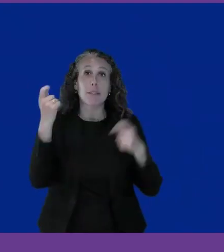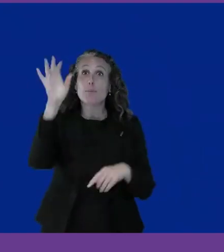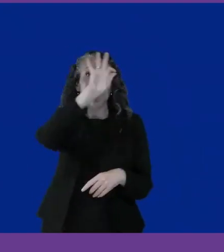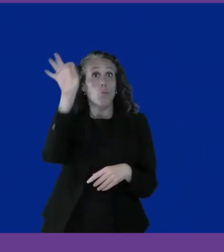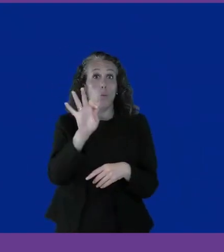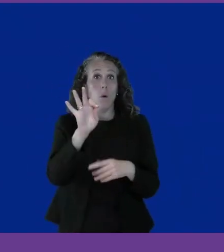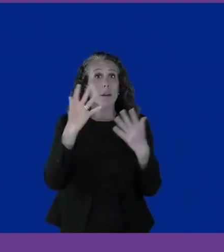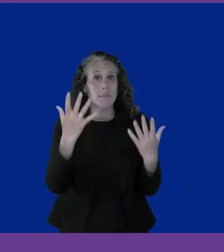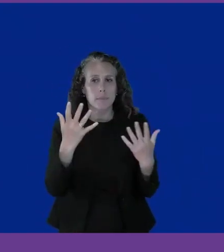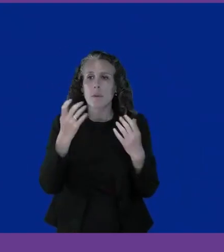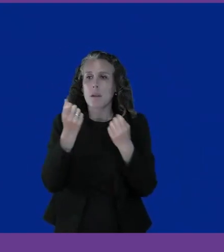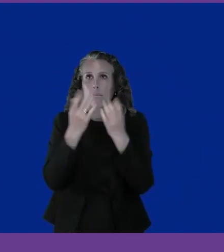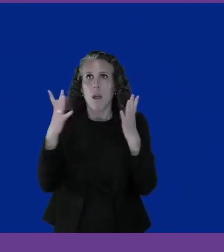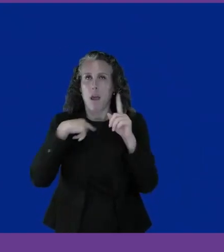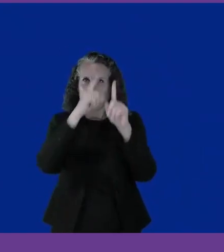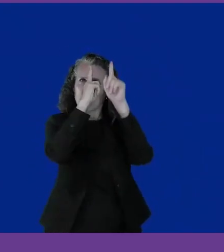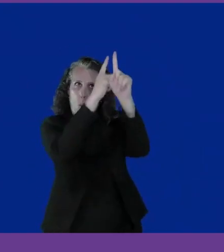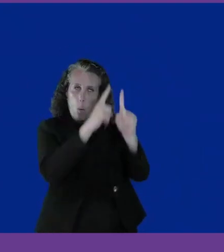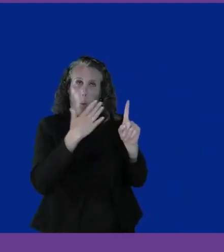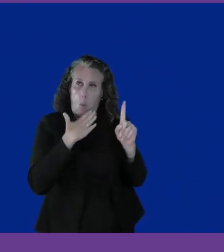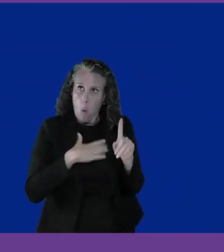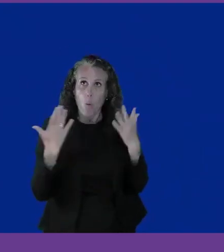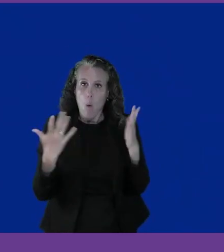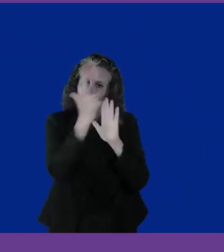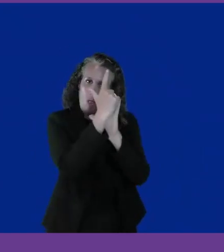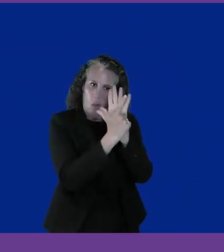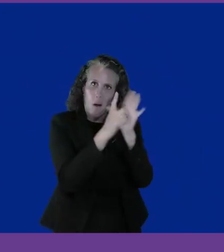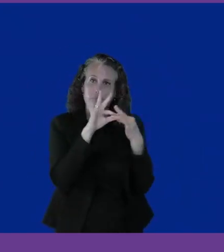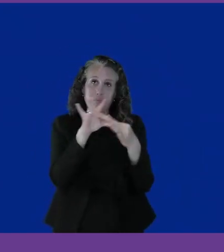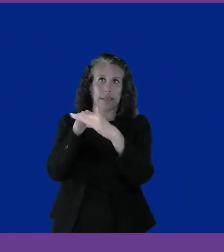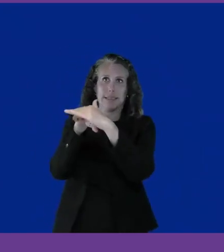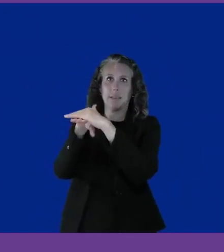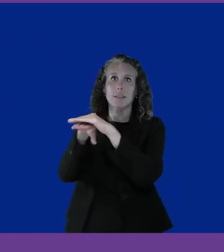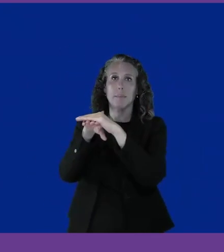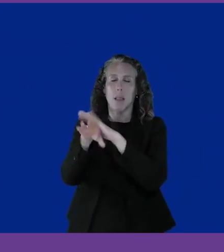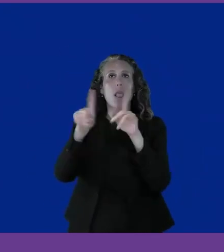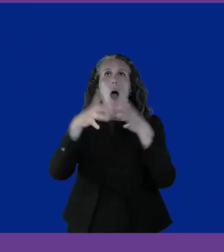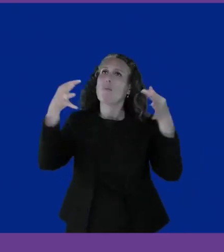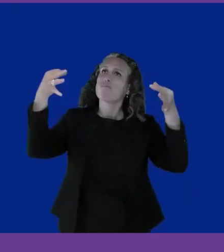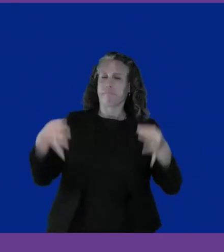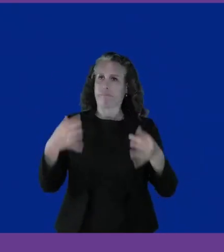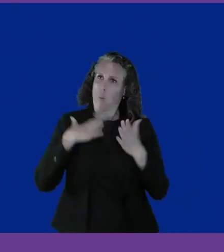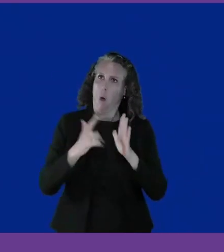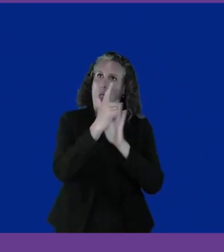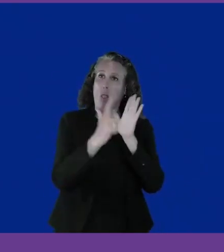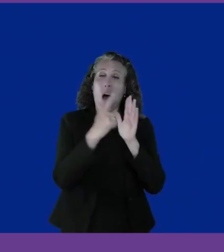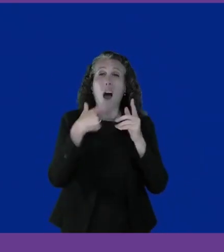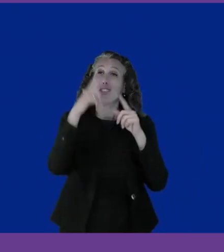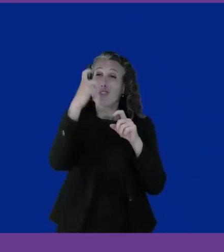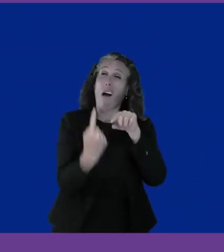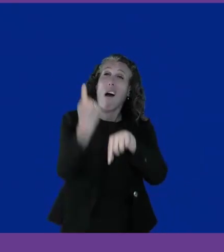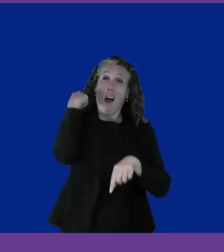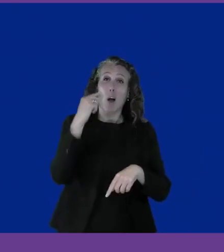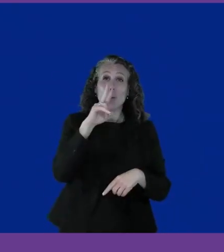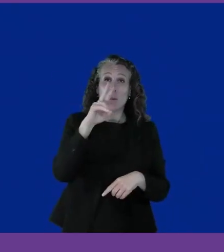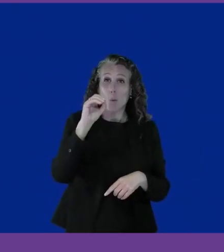this initiative to have legislation on accessibility formally in 2010, but the preparatory